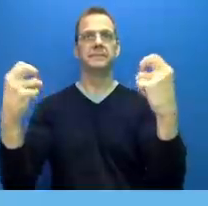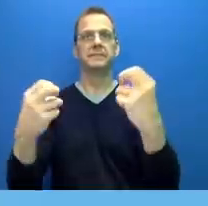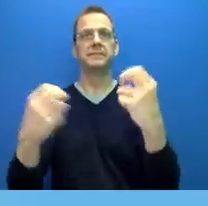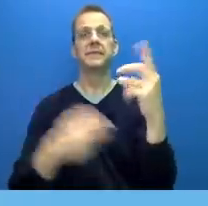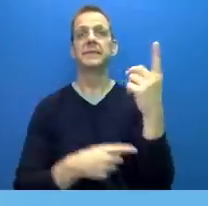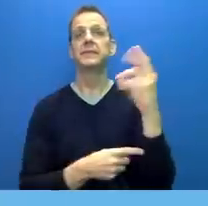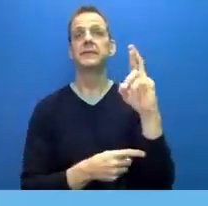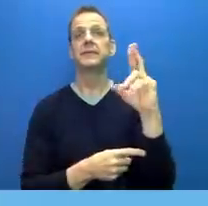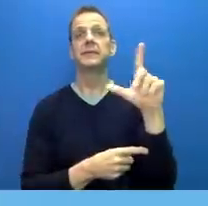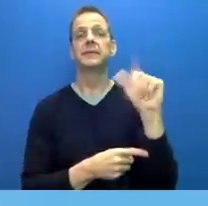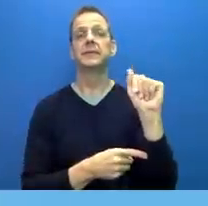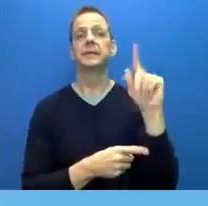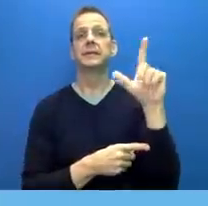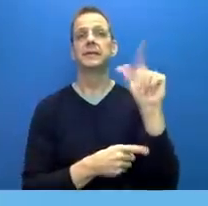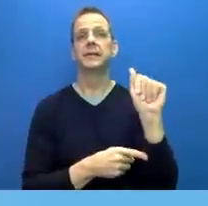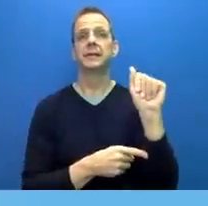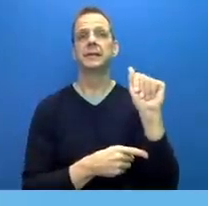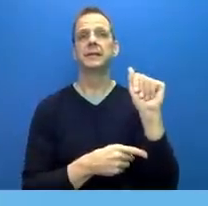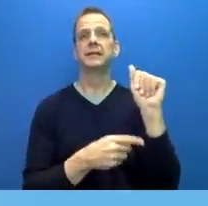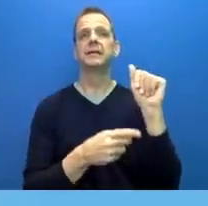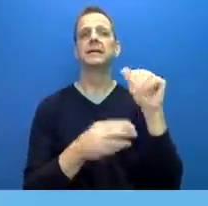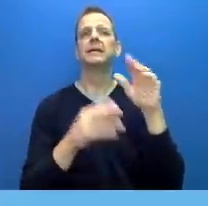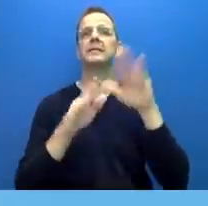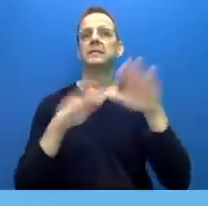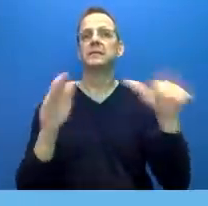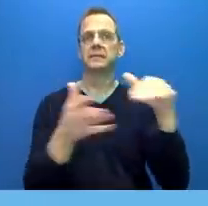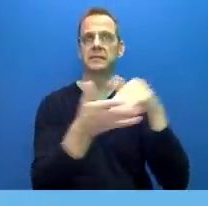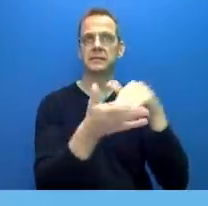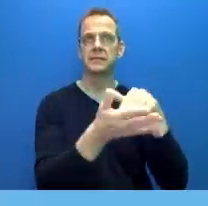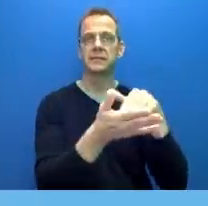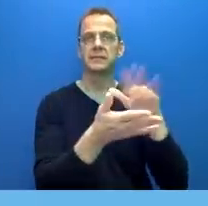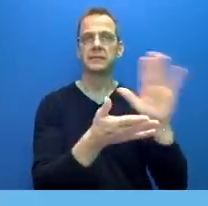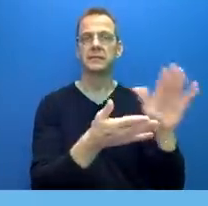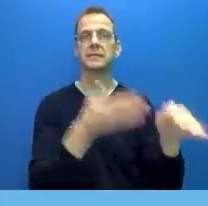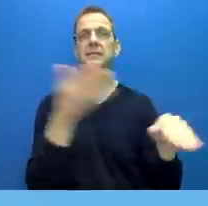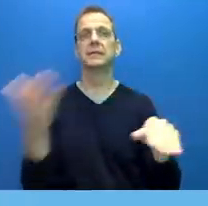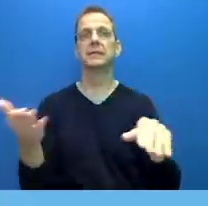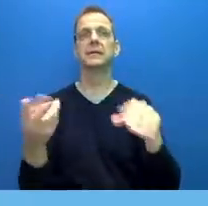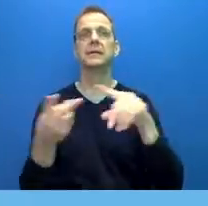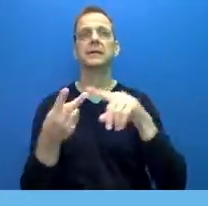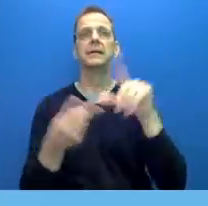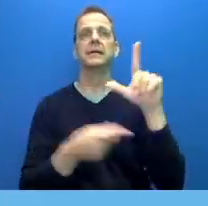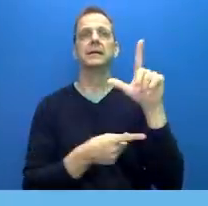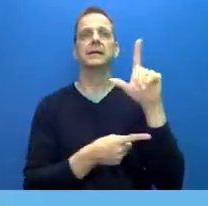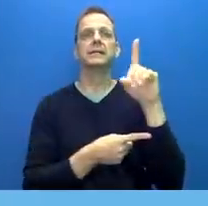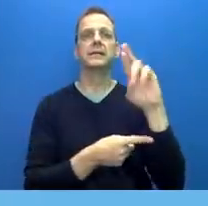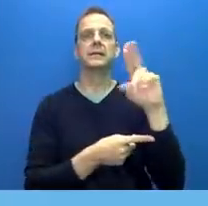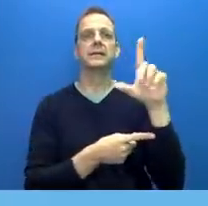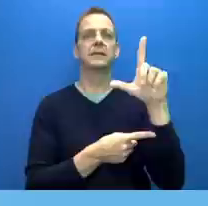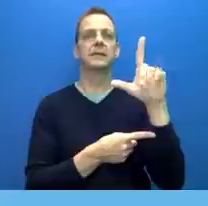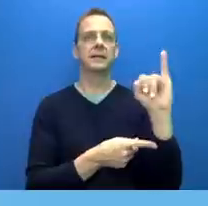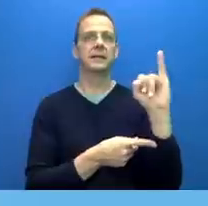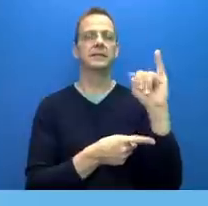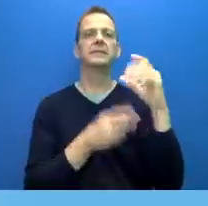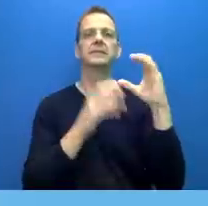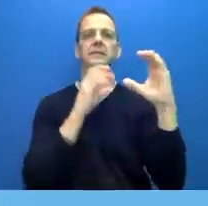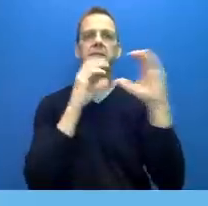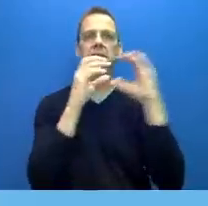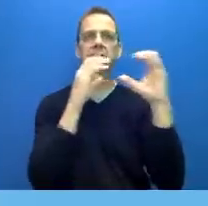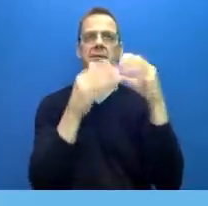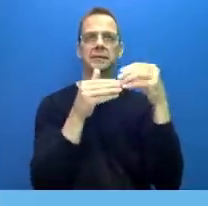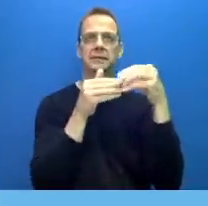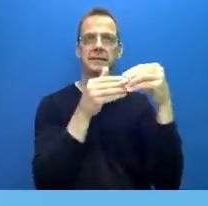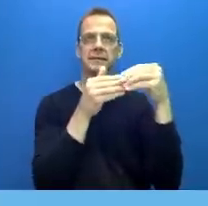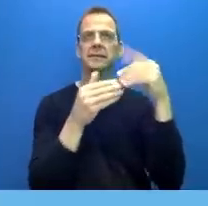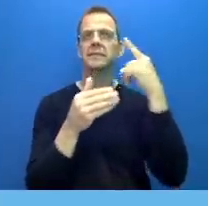available to answer your questions about children and COVID-19. Dr. Wing Lee, the communications director for Support Our Students, answering